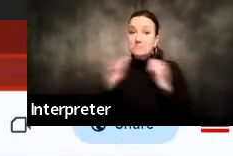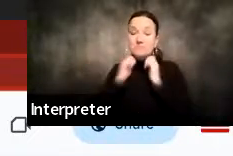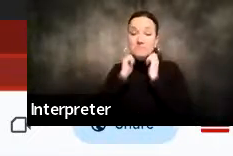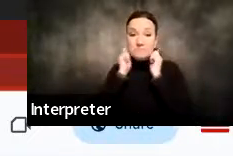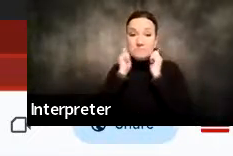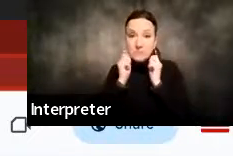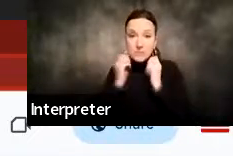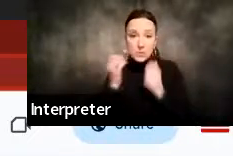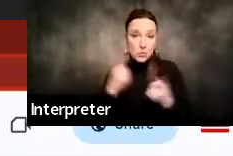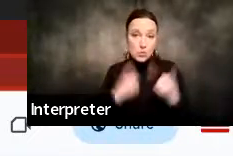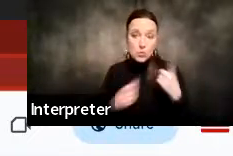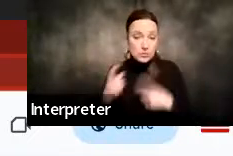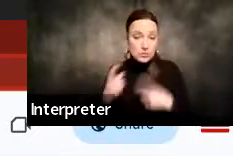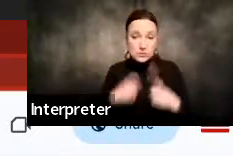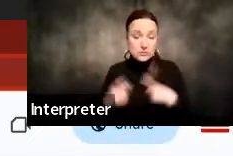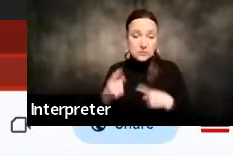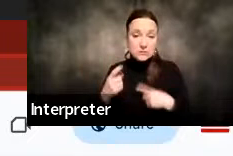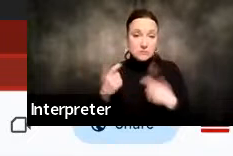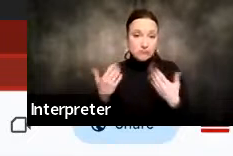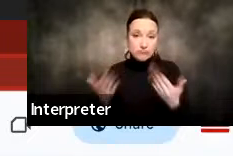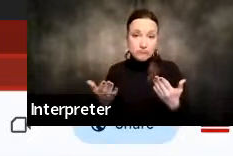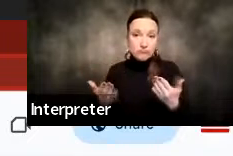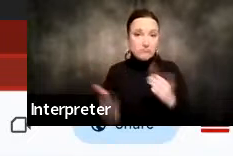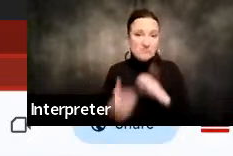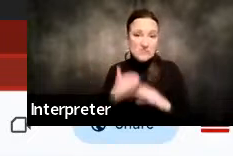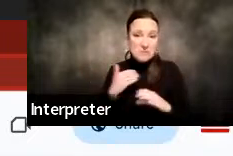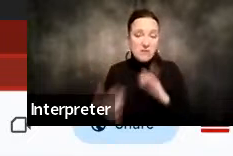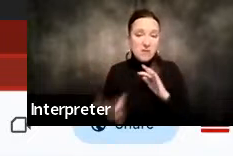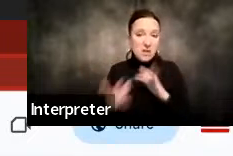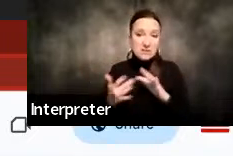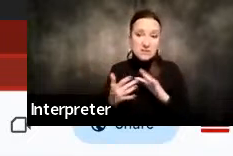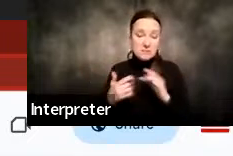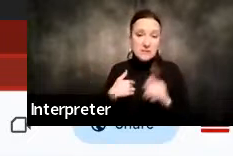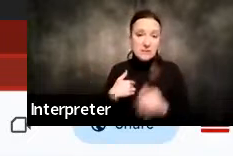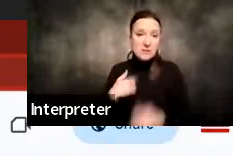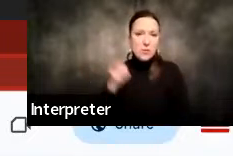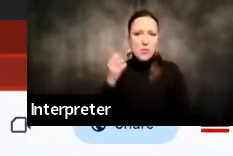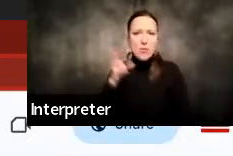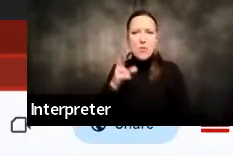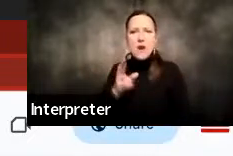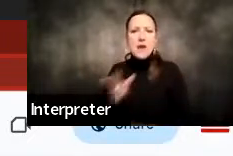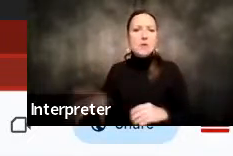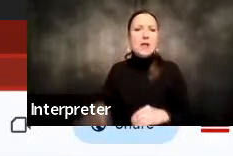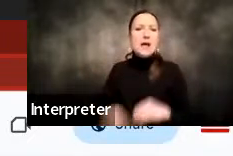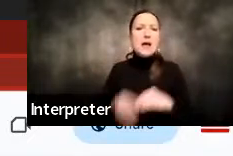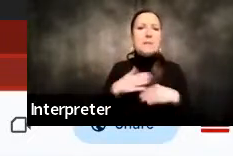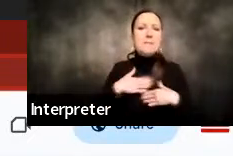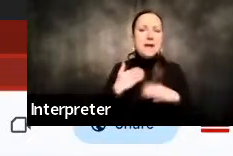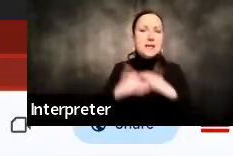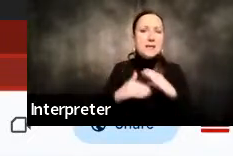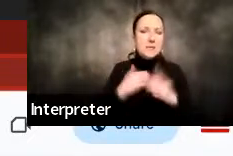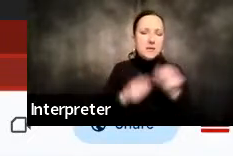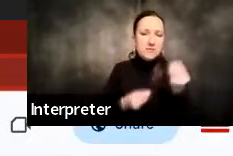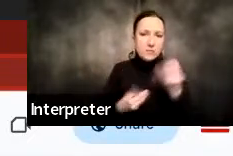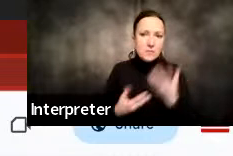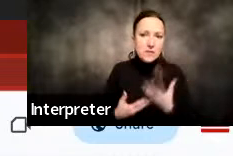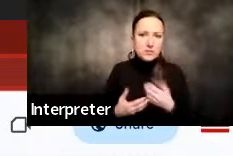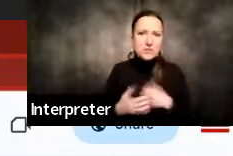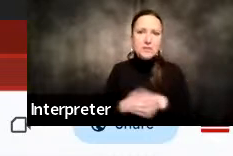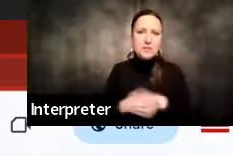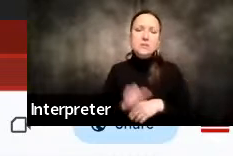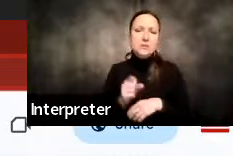So if you guys have any questions, please reach out to me, or I'll drop my information, as well as you guys can stay up to